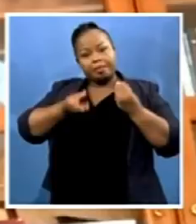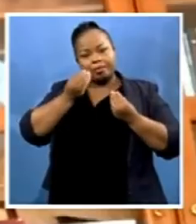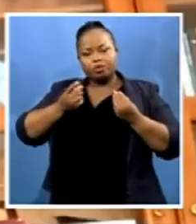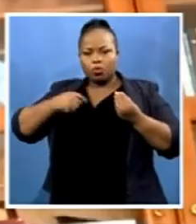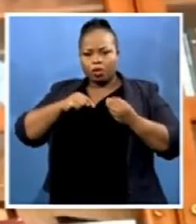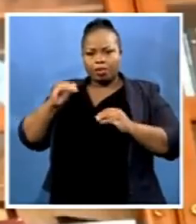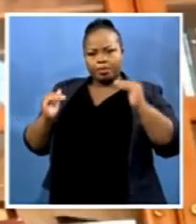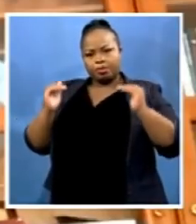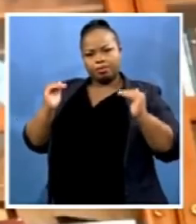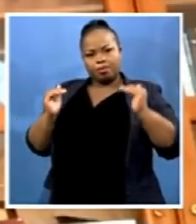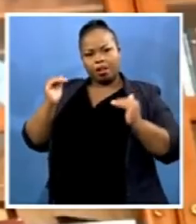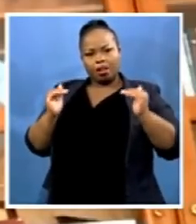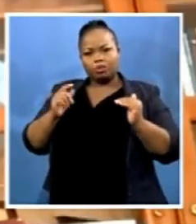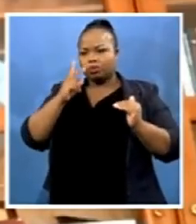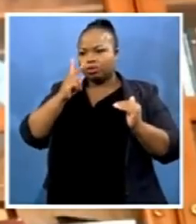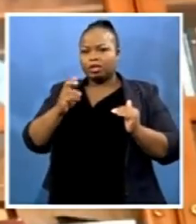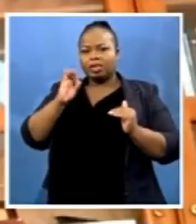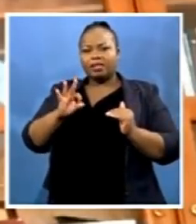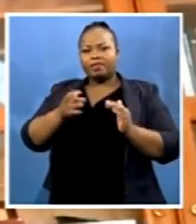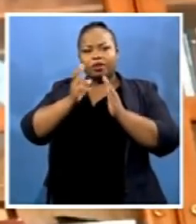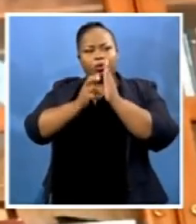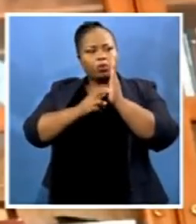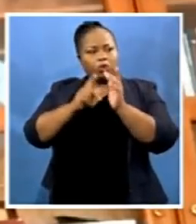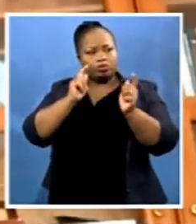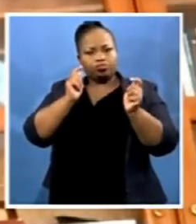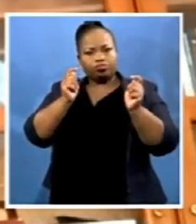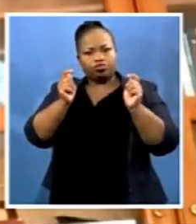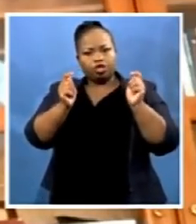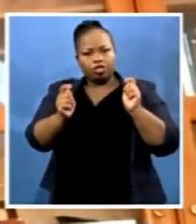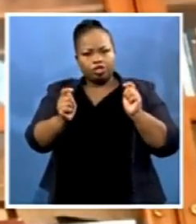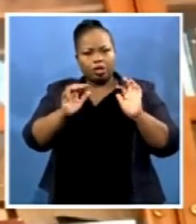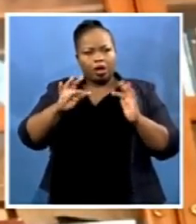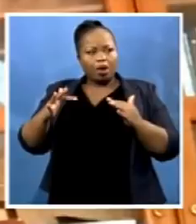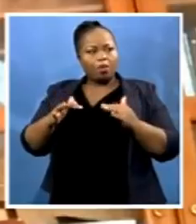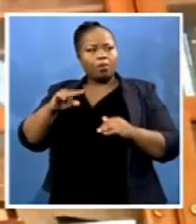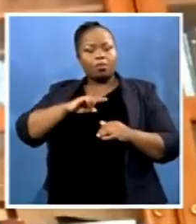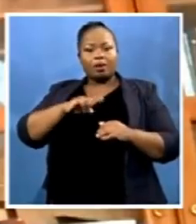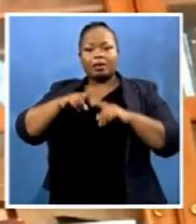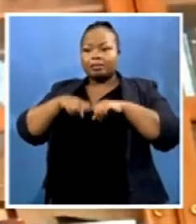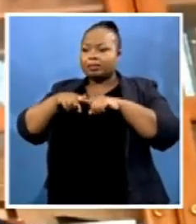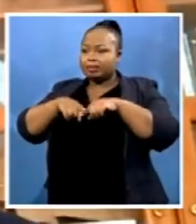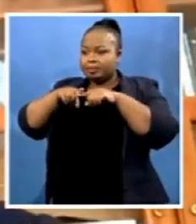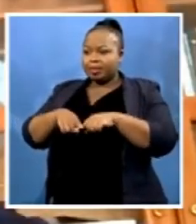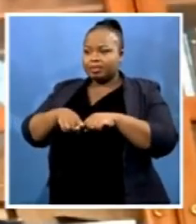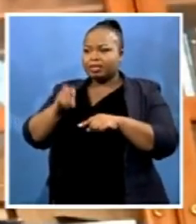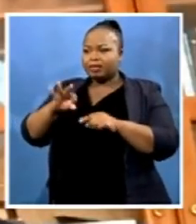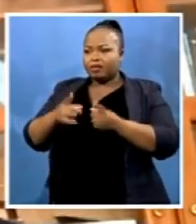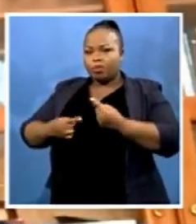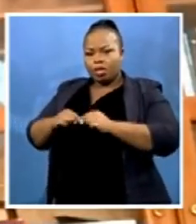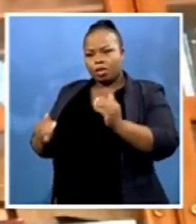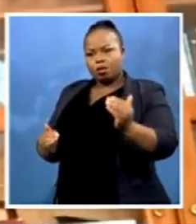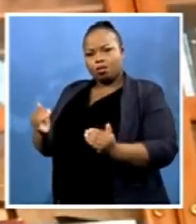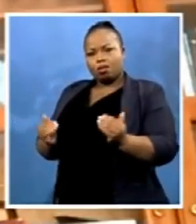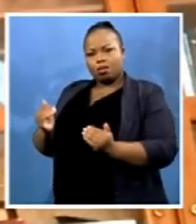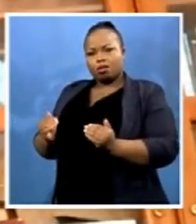off certain restrictions vis-a-vis the need for us to contain the spread of the infection. So when